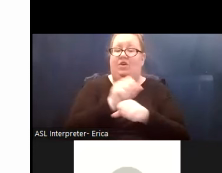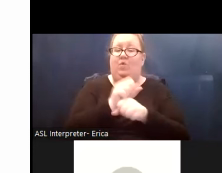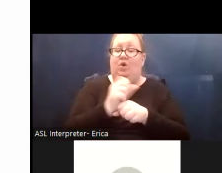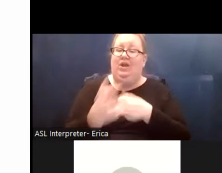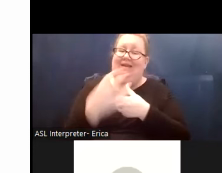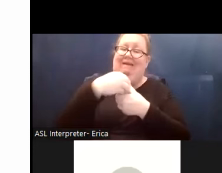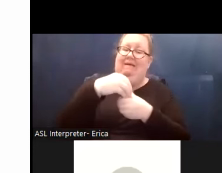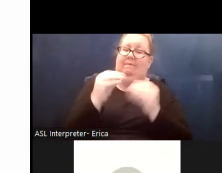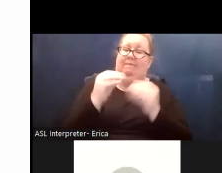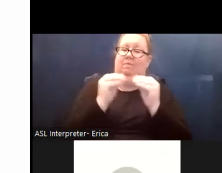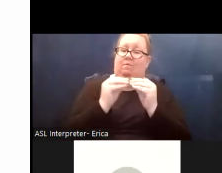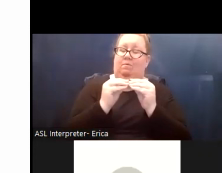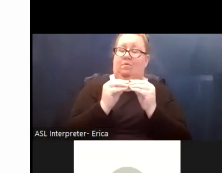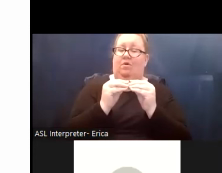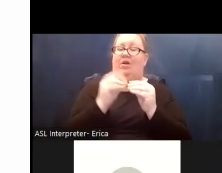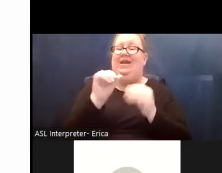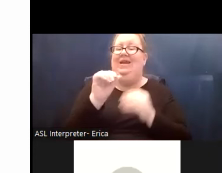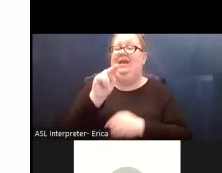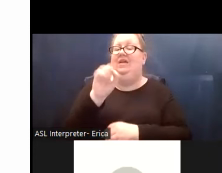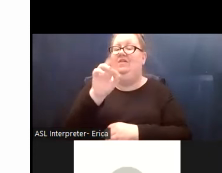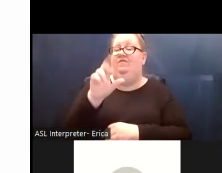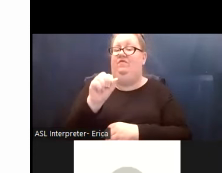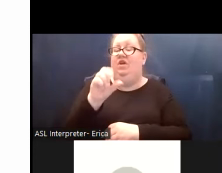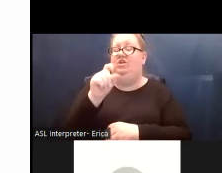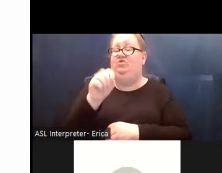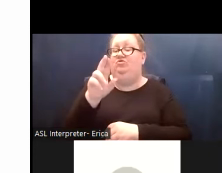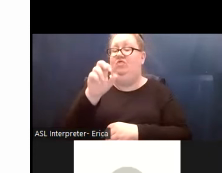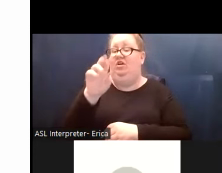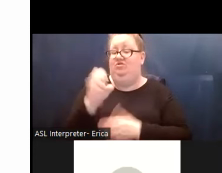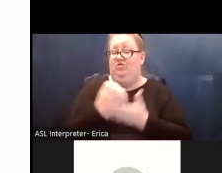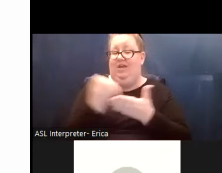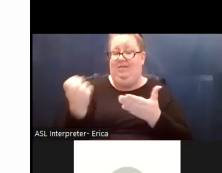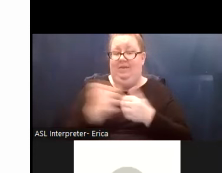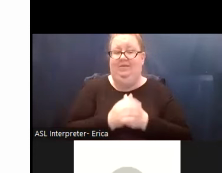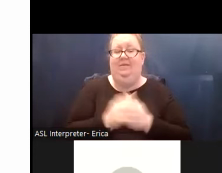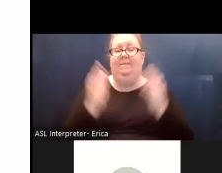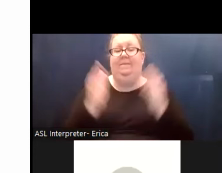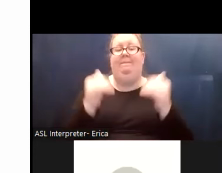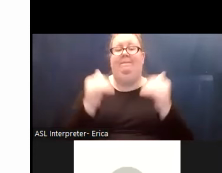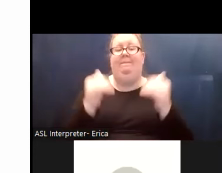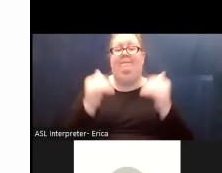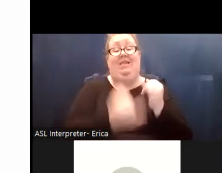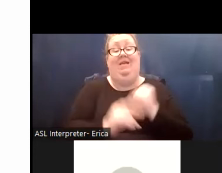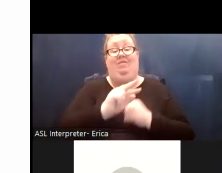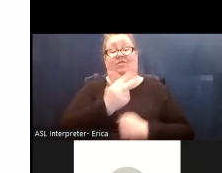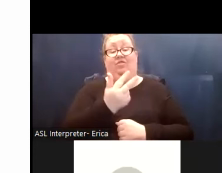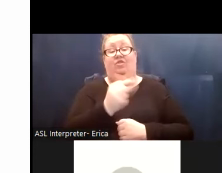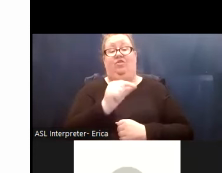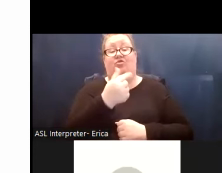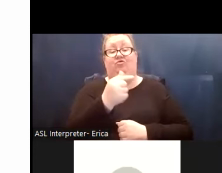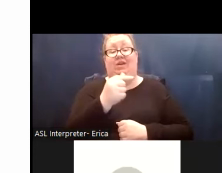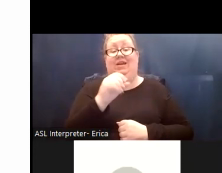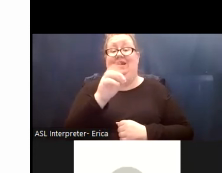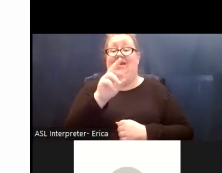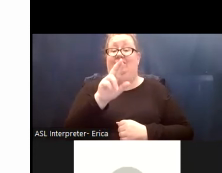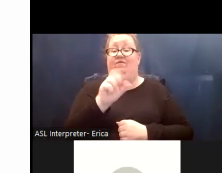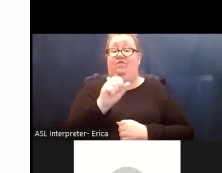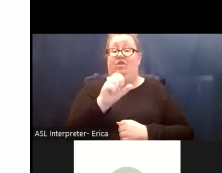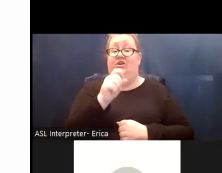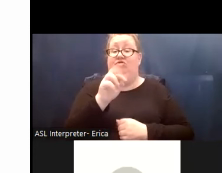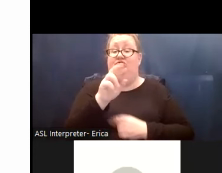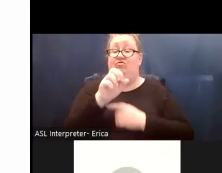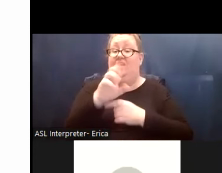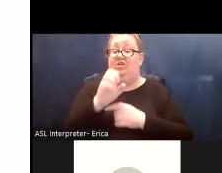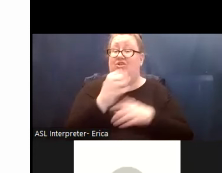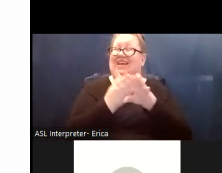elements. Lastly, for the green infrastructure, since it is mainly city-driven, we're looking